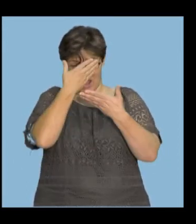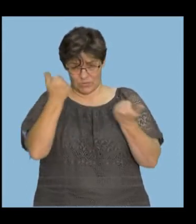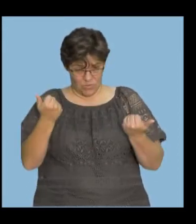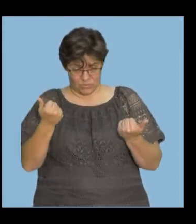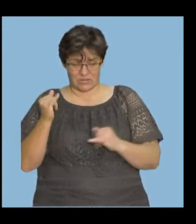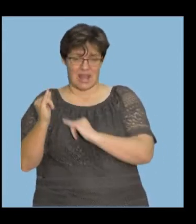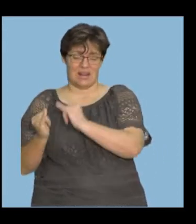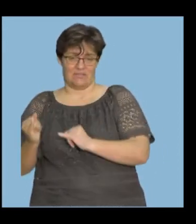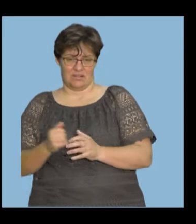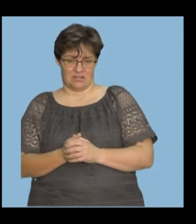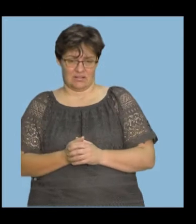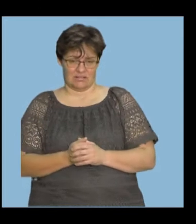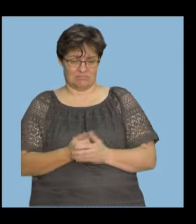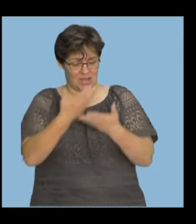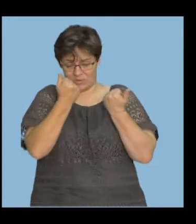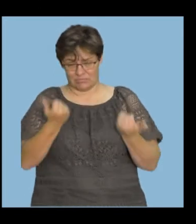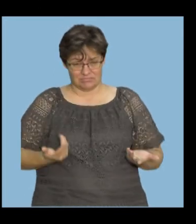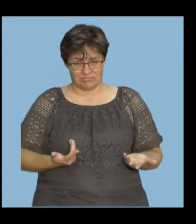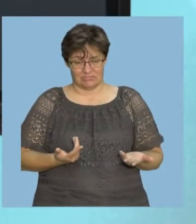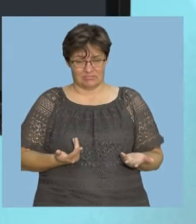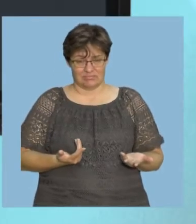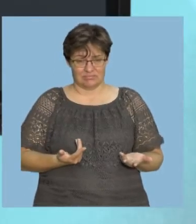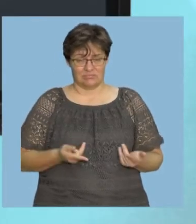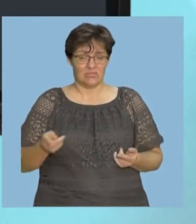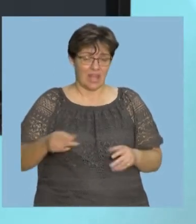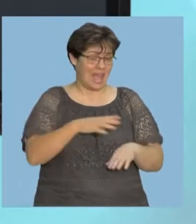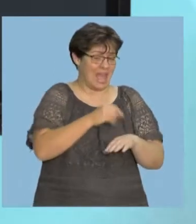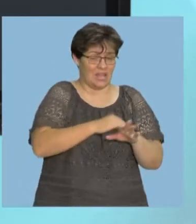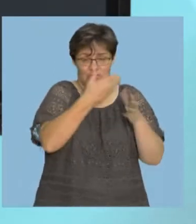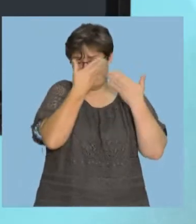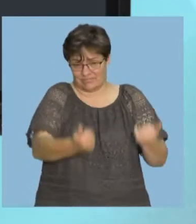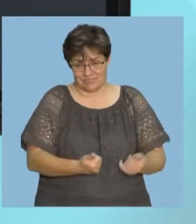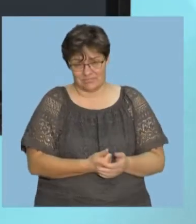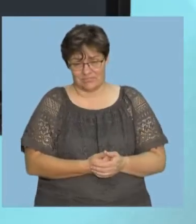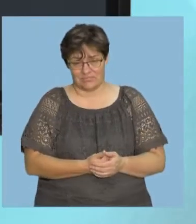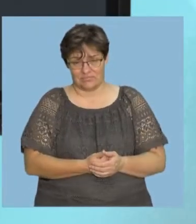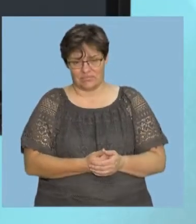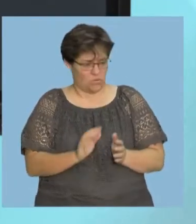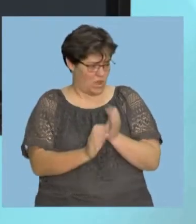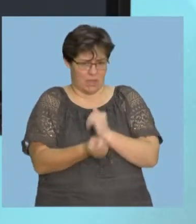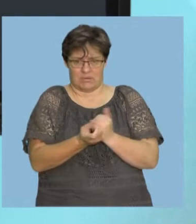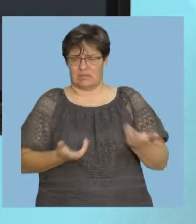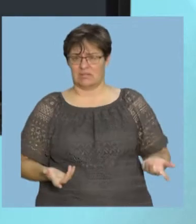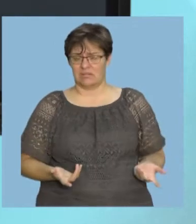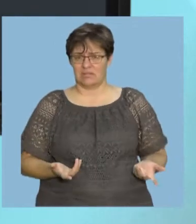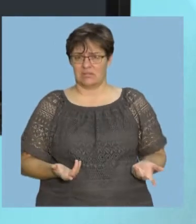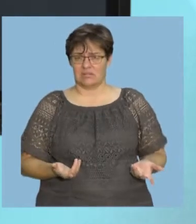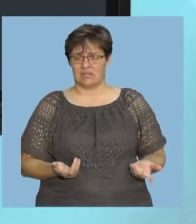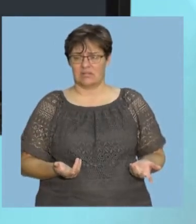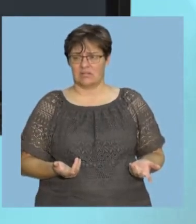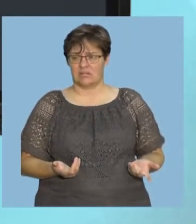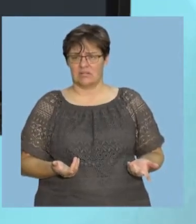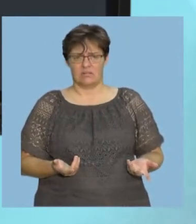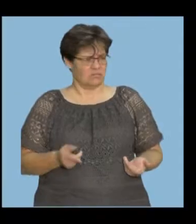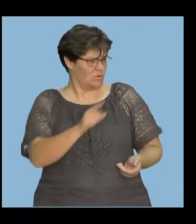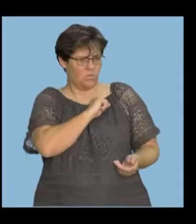11. What does it mean? Unknown, we don't know their age, okay? How does that happen? How can